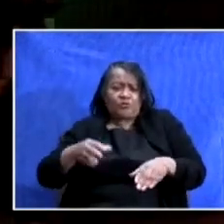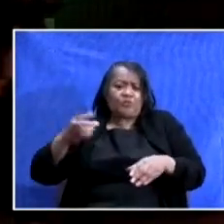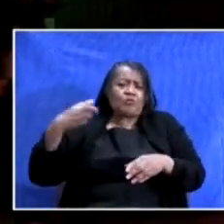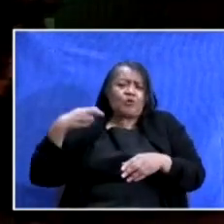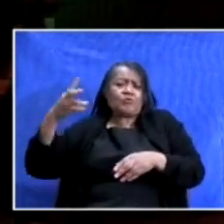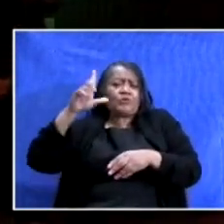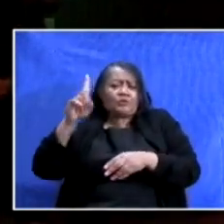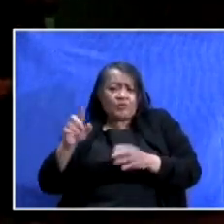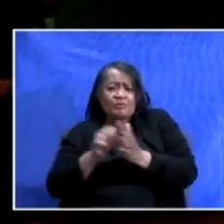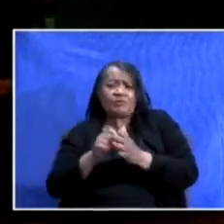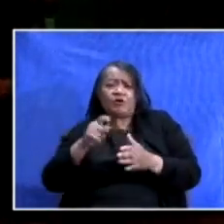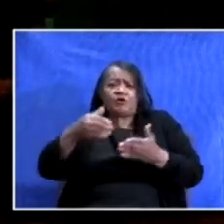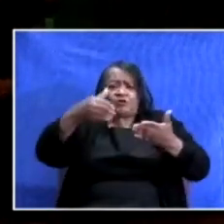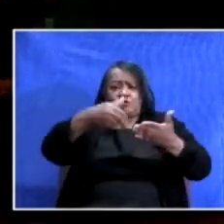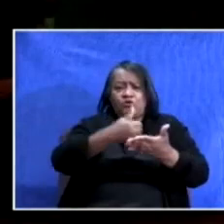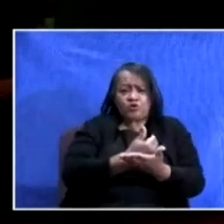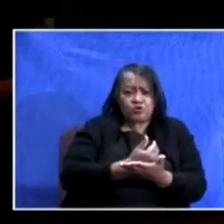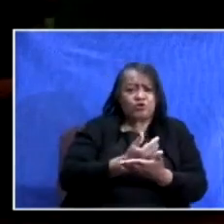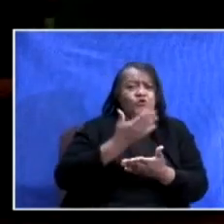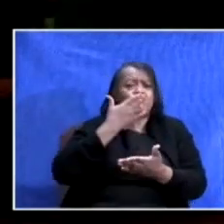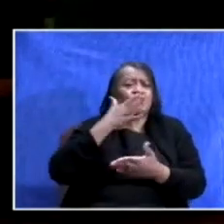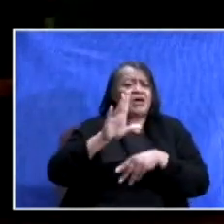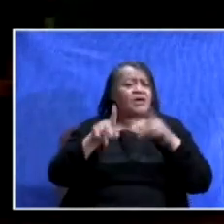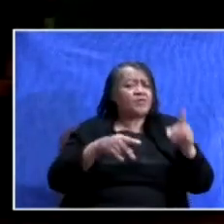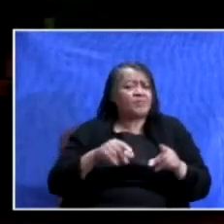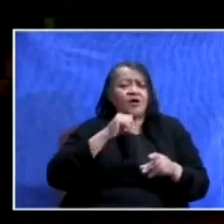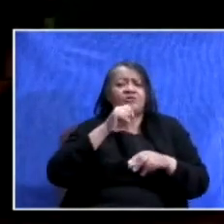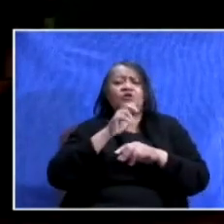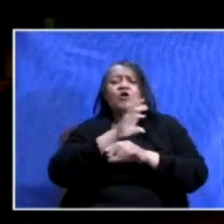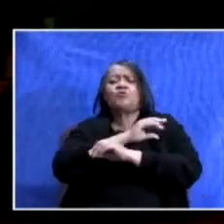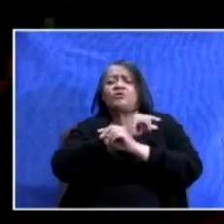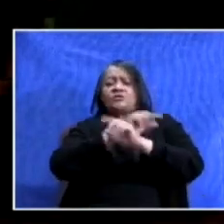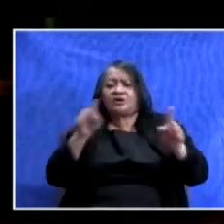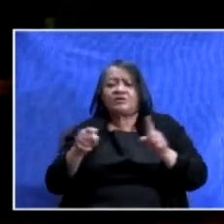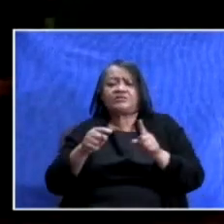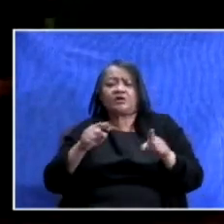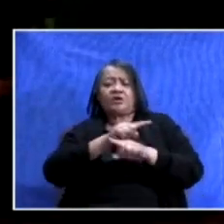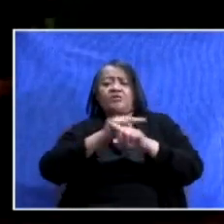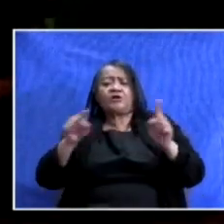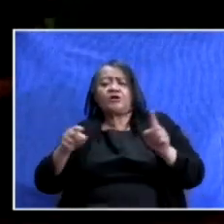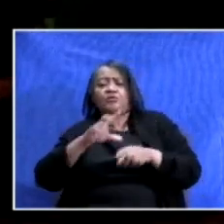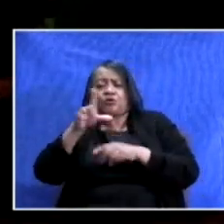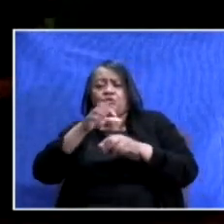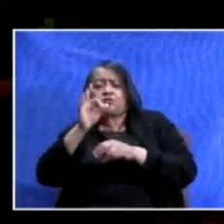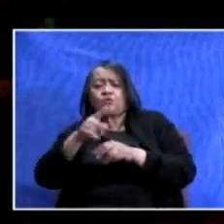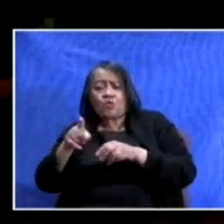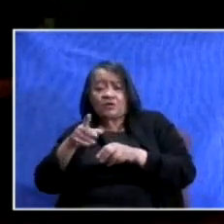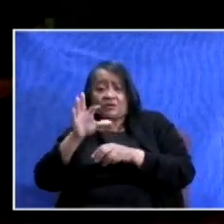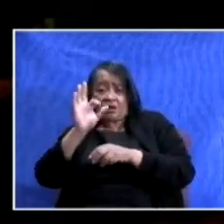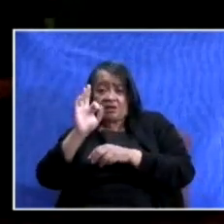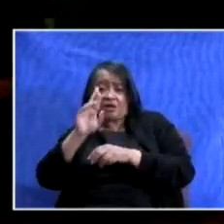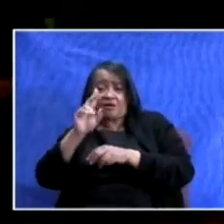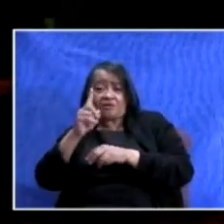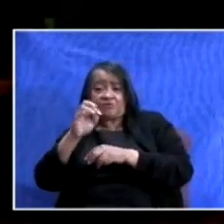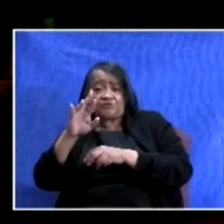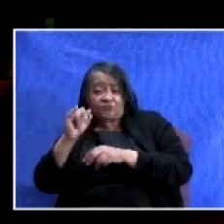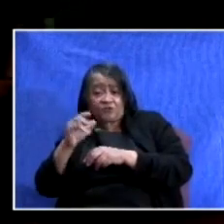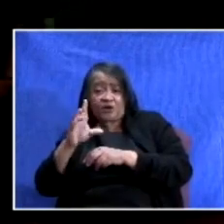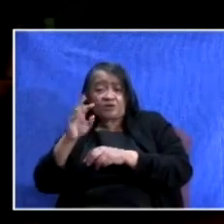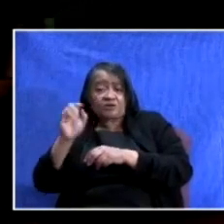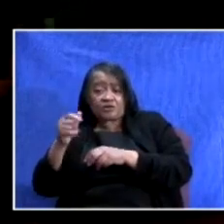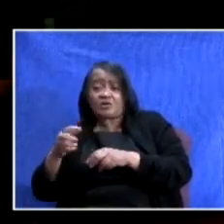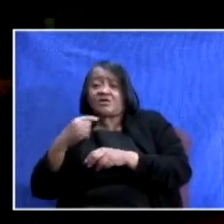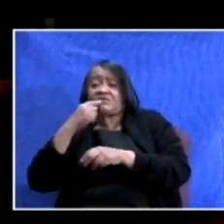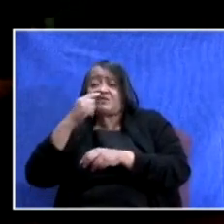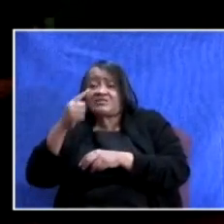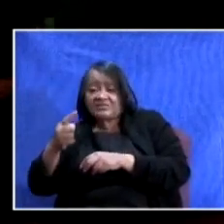You modern moral monsters are no different than the ones that Frederick Douglass called out 169 years ago when